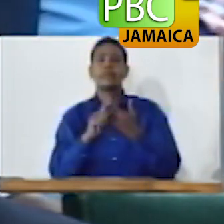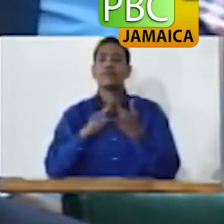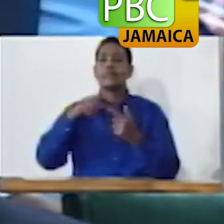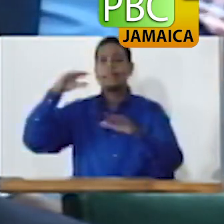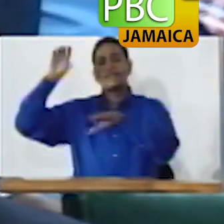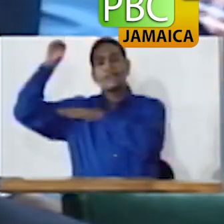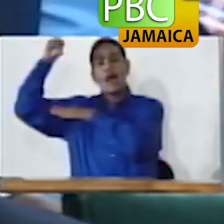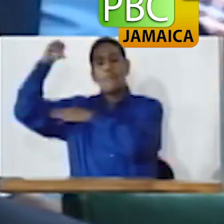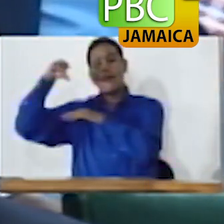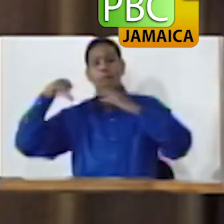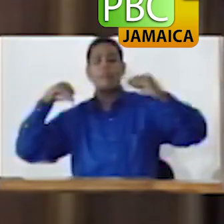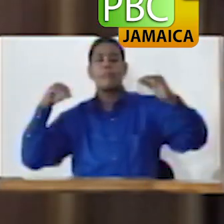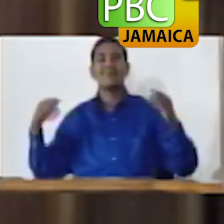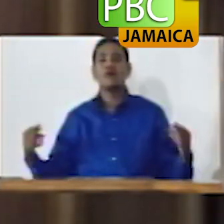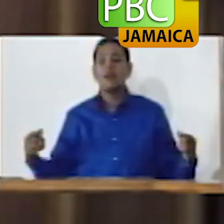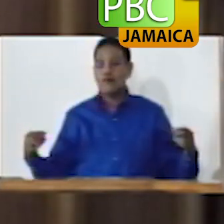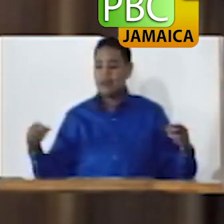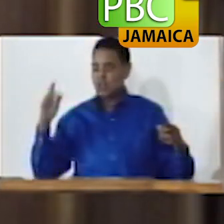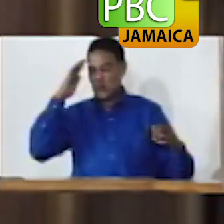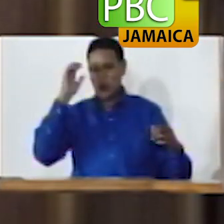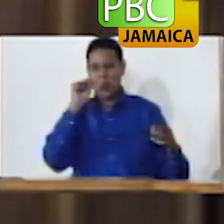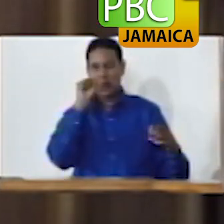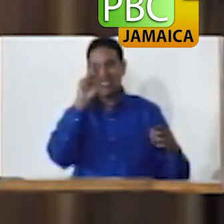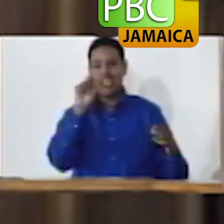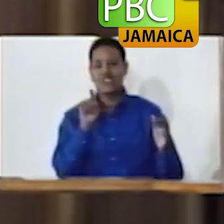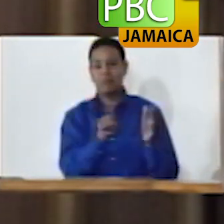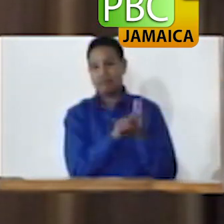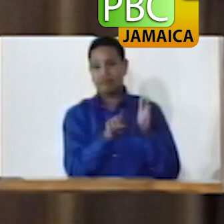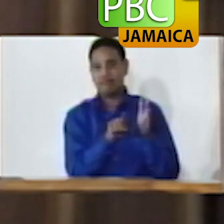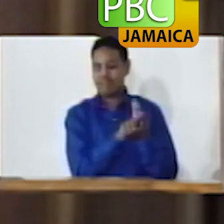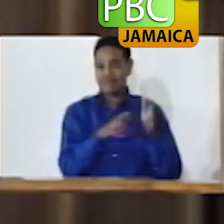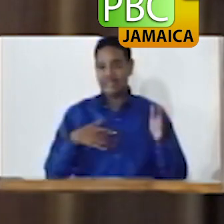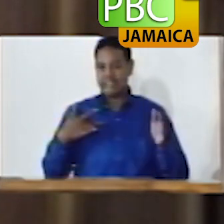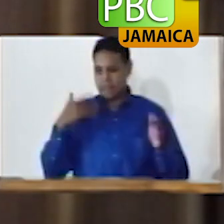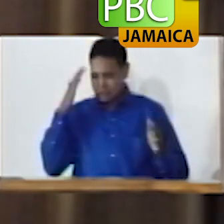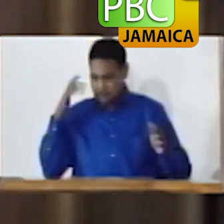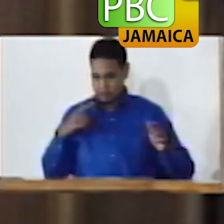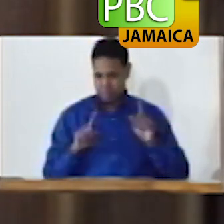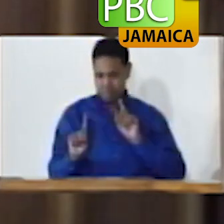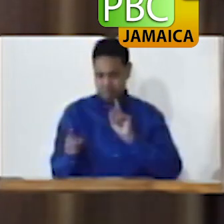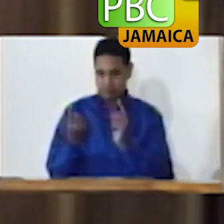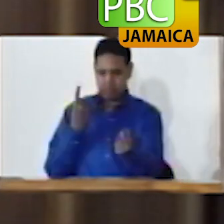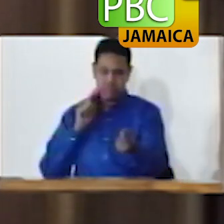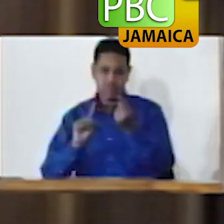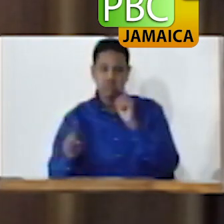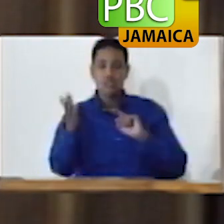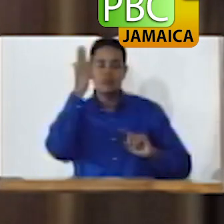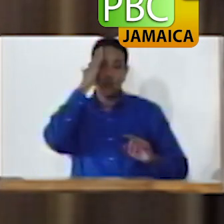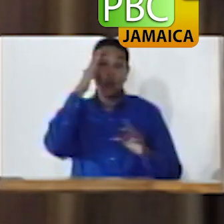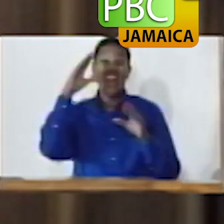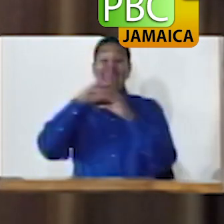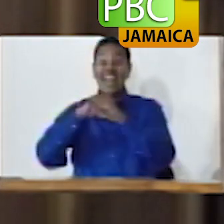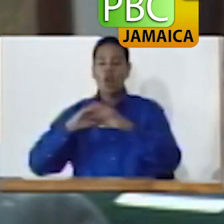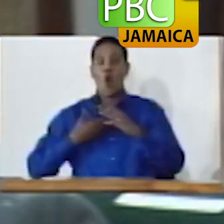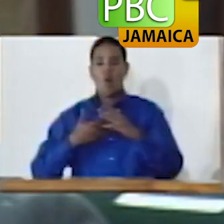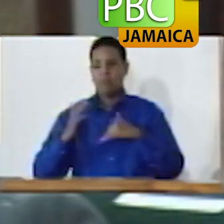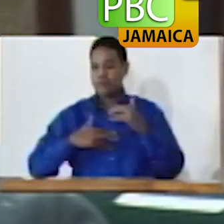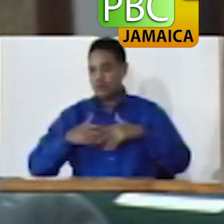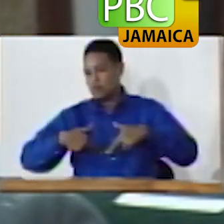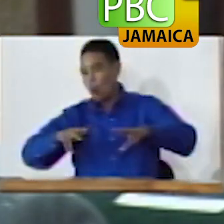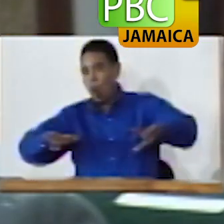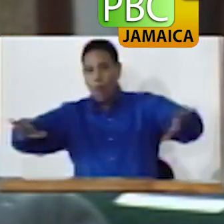General noted that plans are in place for the Lengthman Program, a preventative maintenance program for rural roads